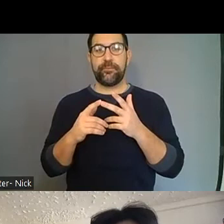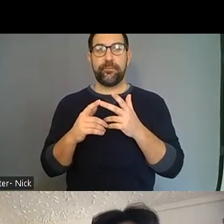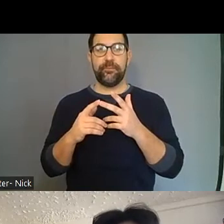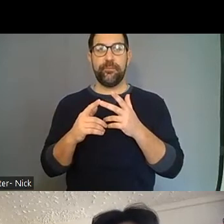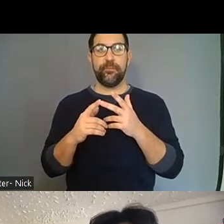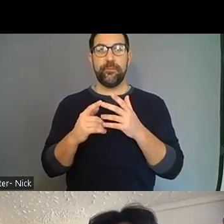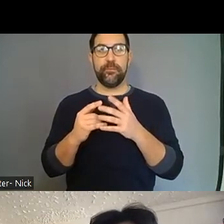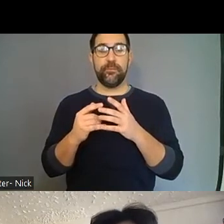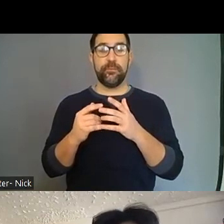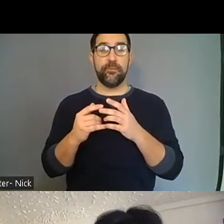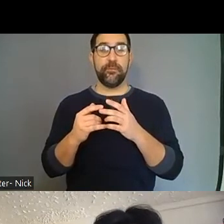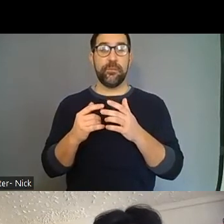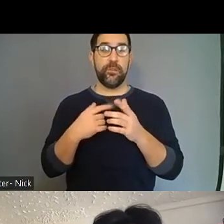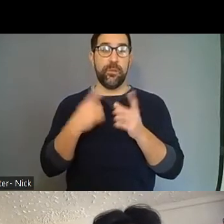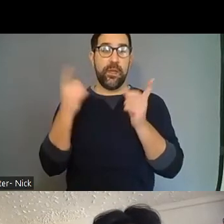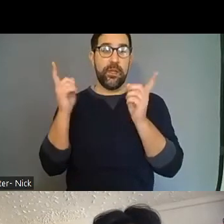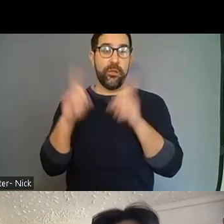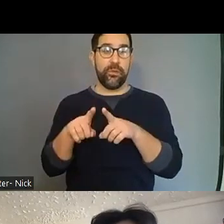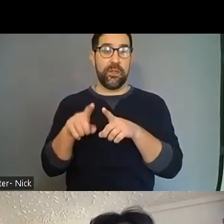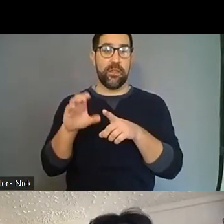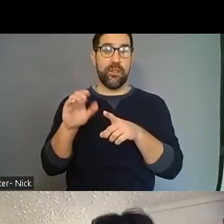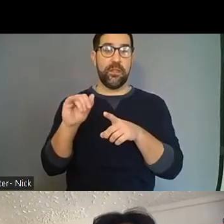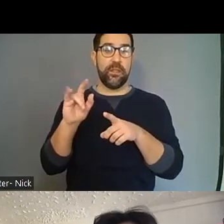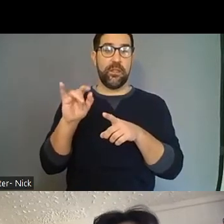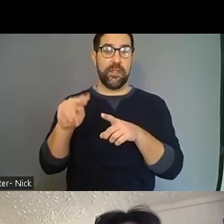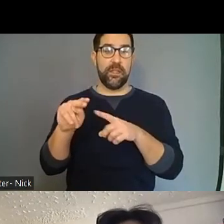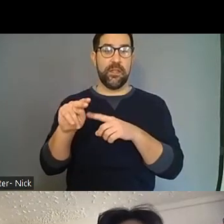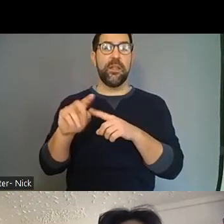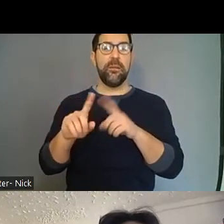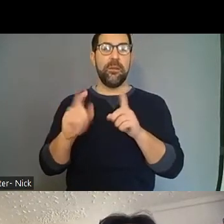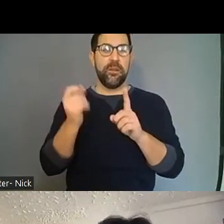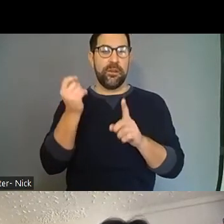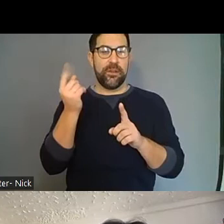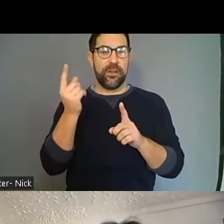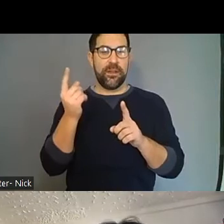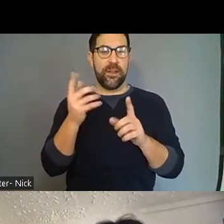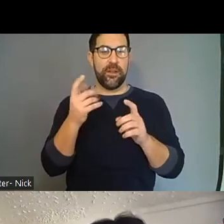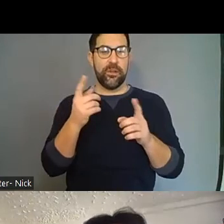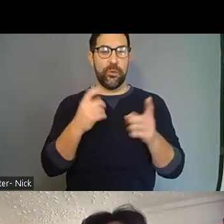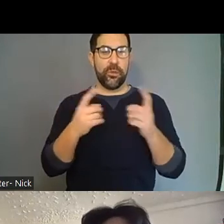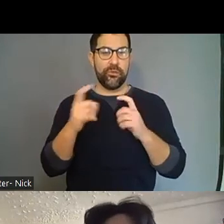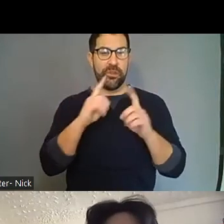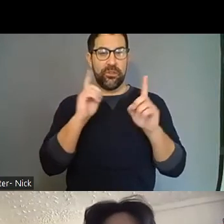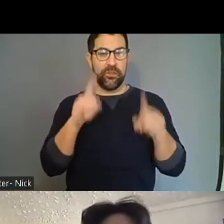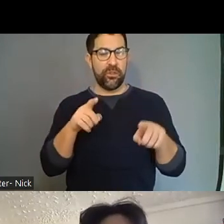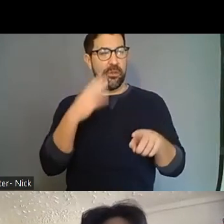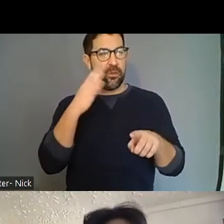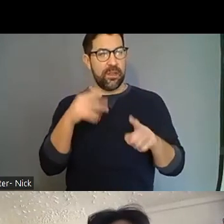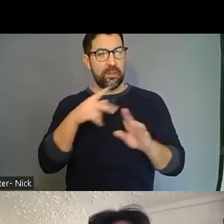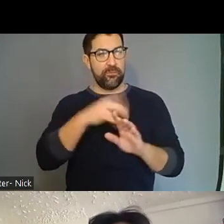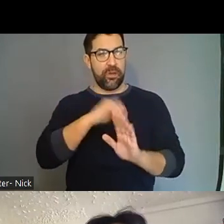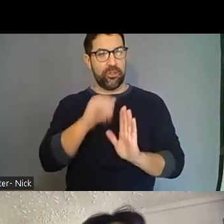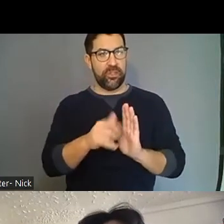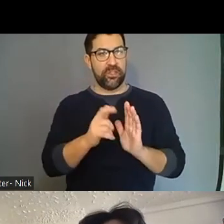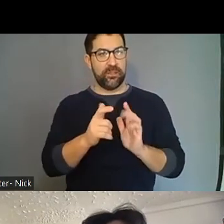So yeah, totally agree with Caitlin. But to answer the question though, this is part of a bigger project, like a